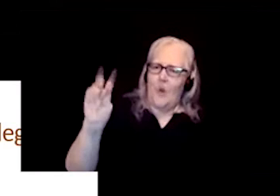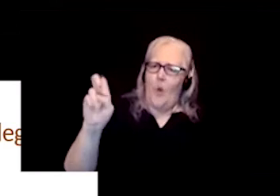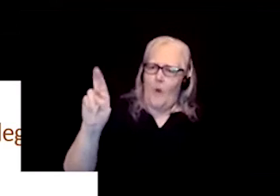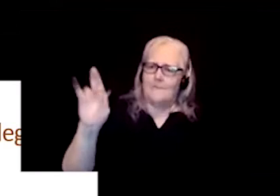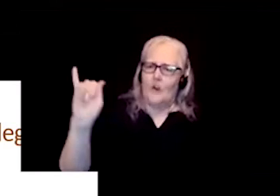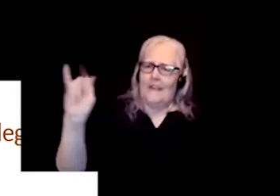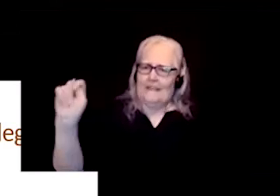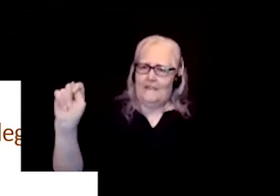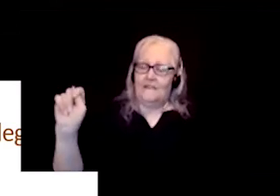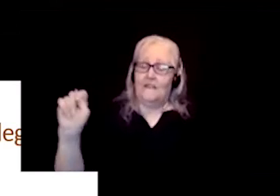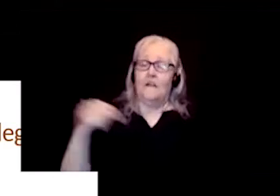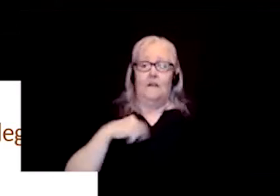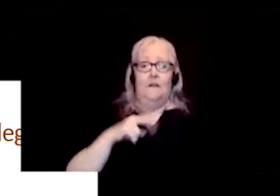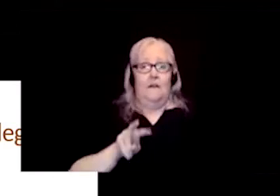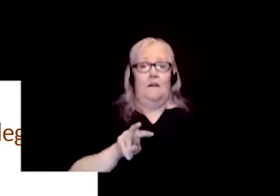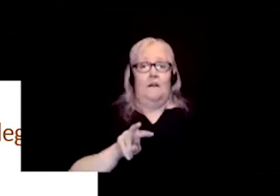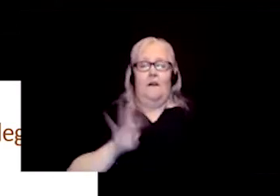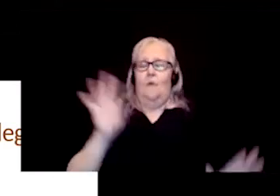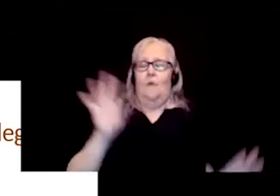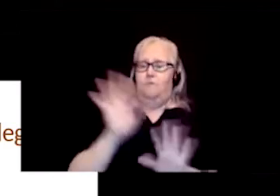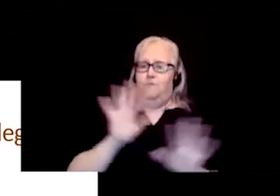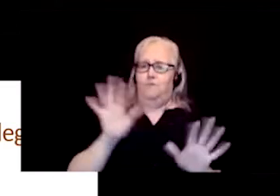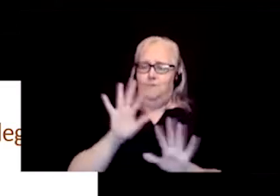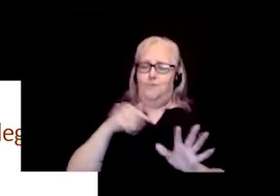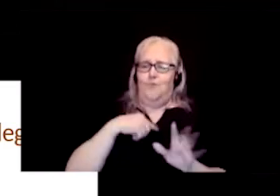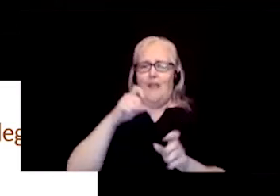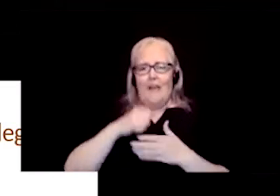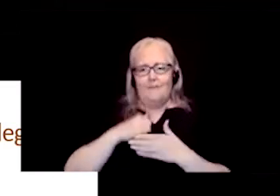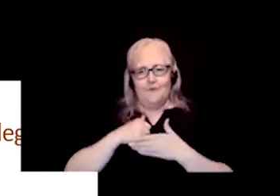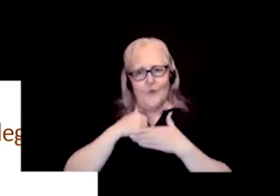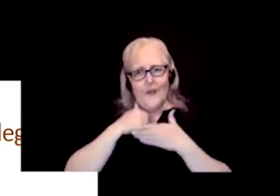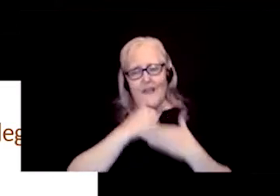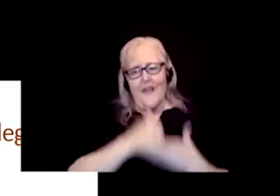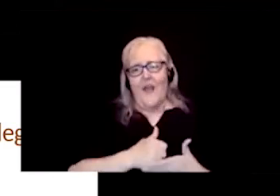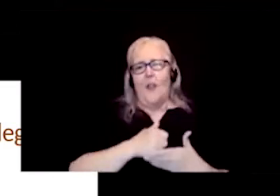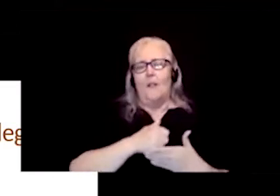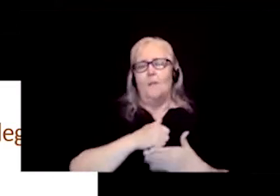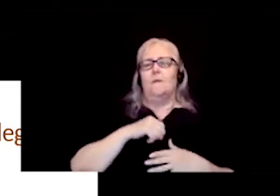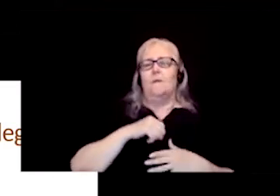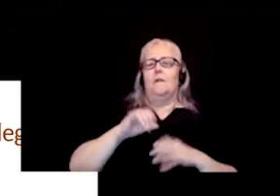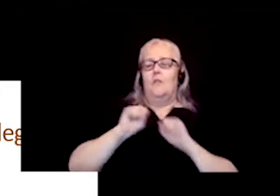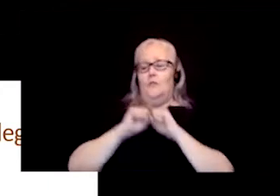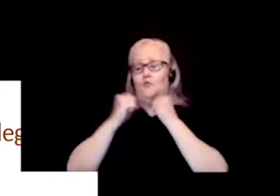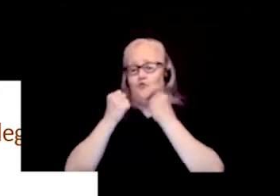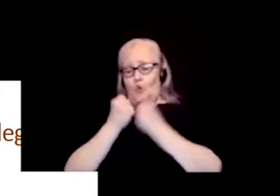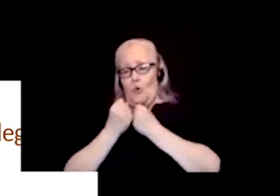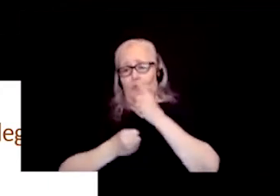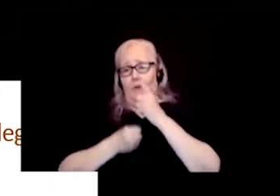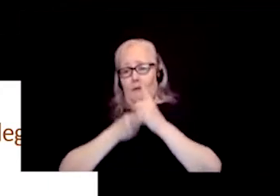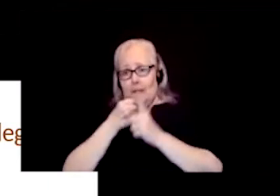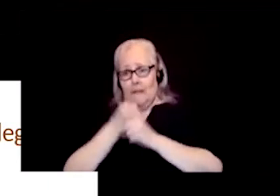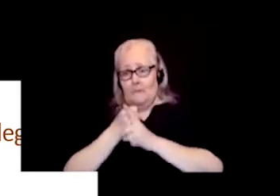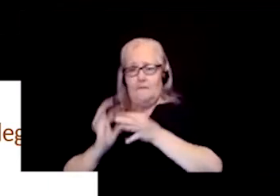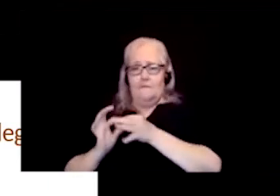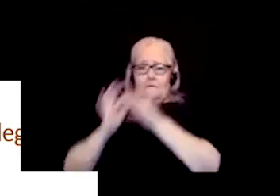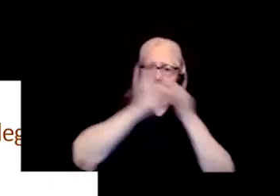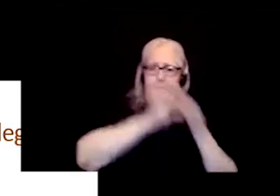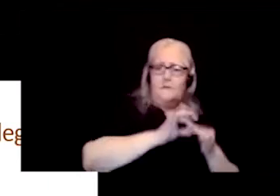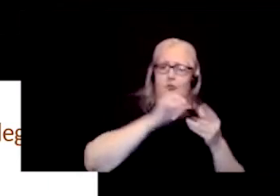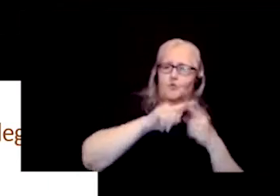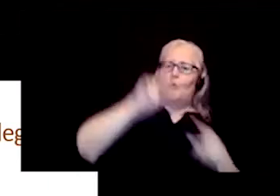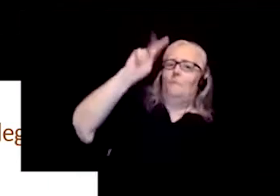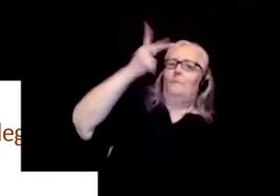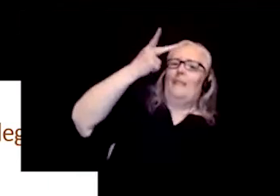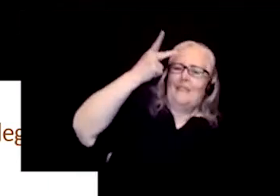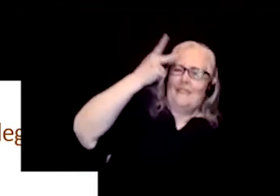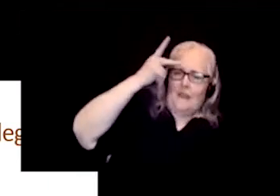the social determinants of health, to their political roots for this very reason. The court has been moving